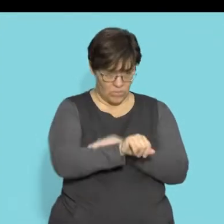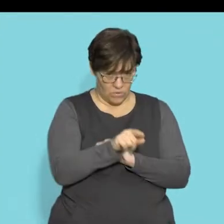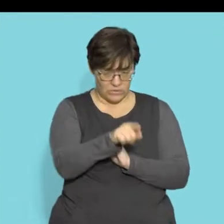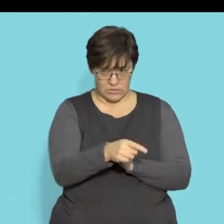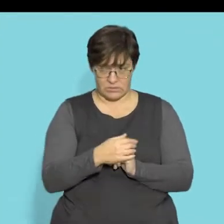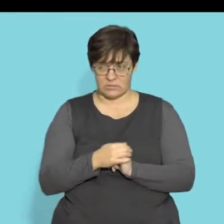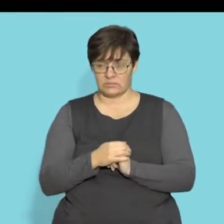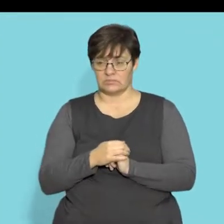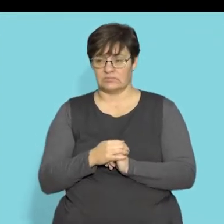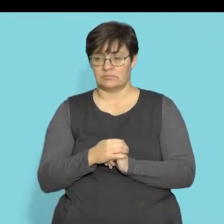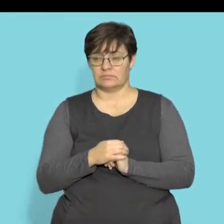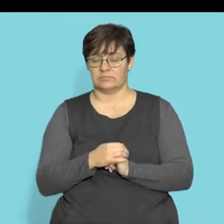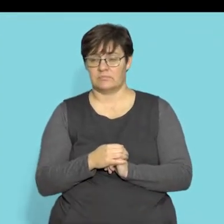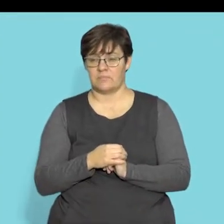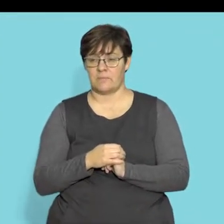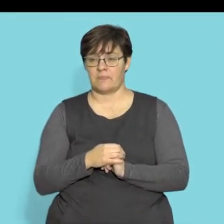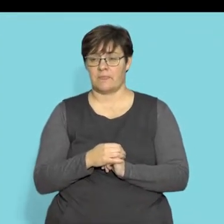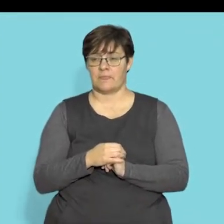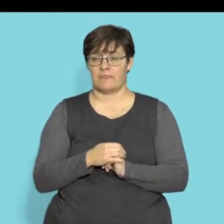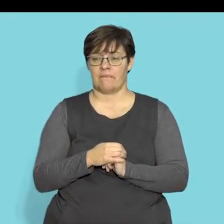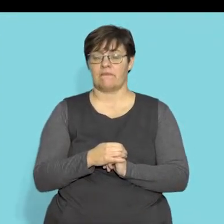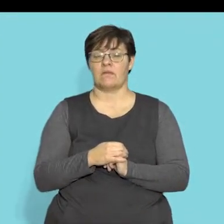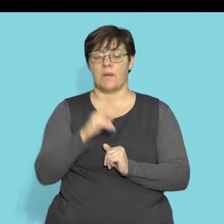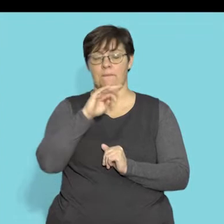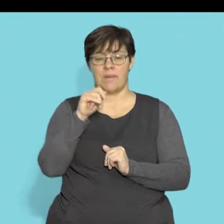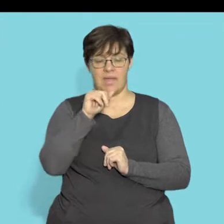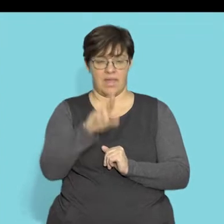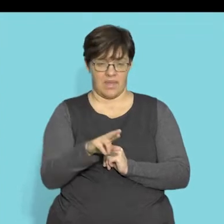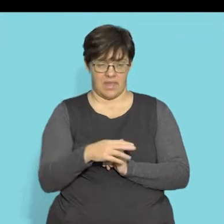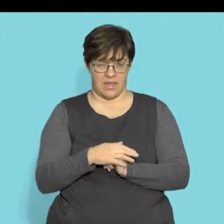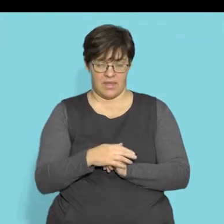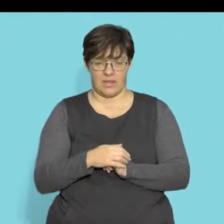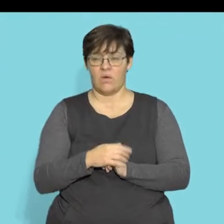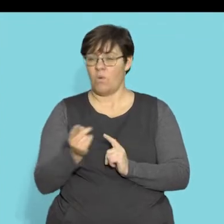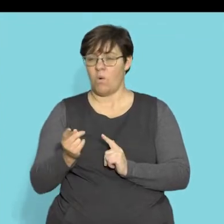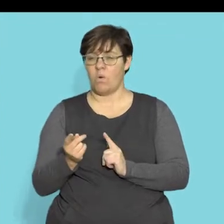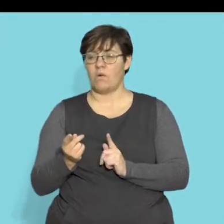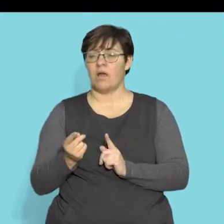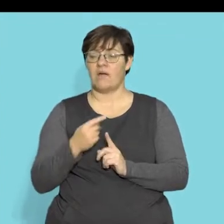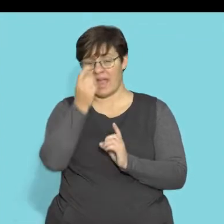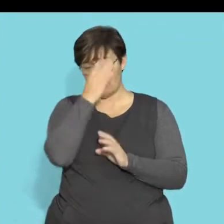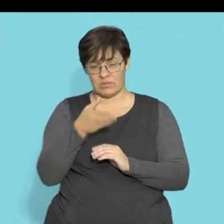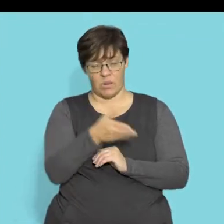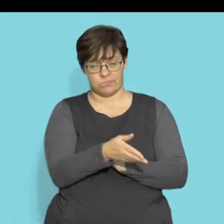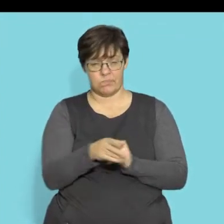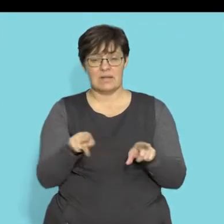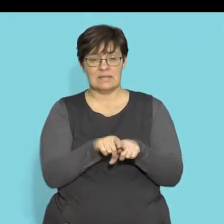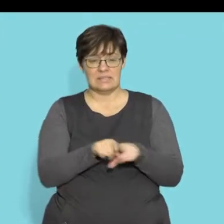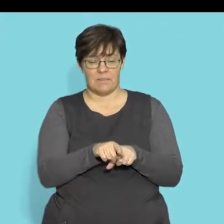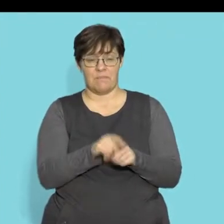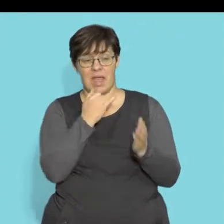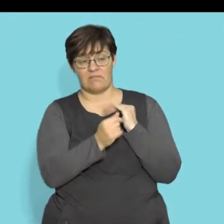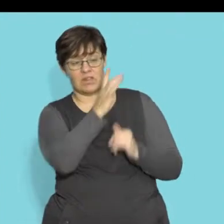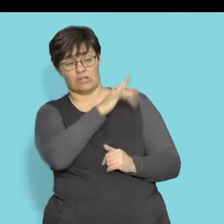this female will give birth to a mare, an offspring, that has the genetic information of